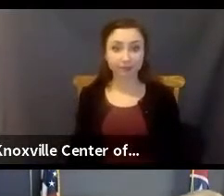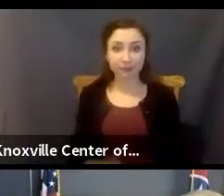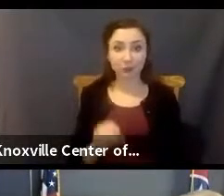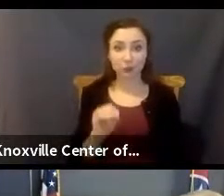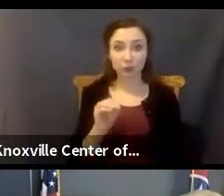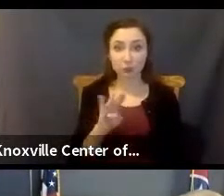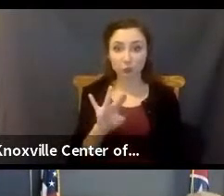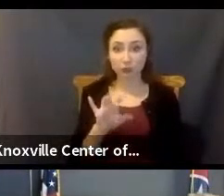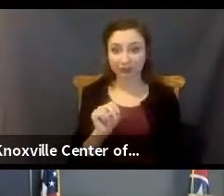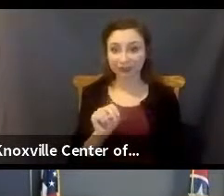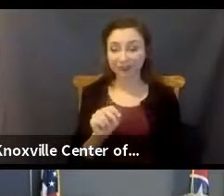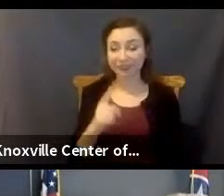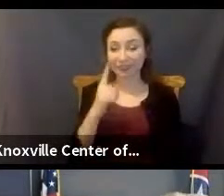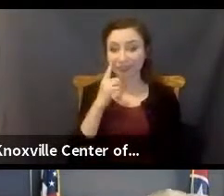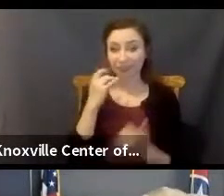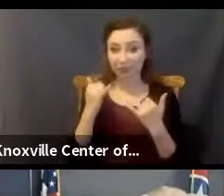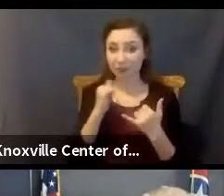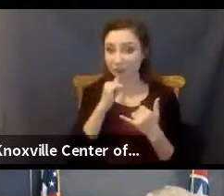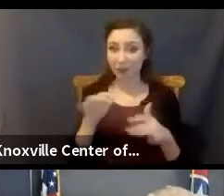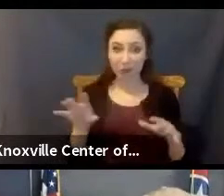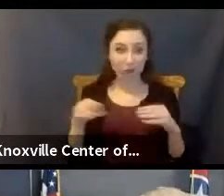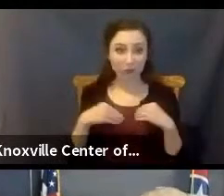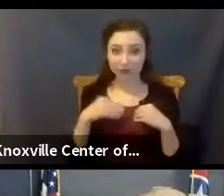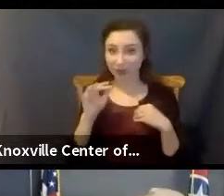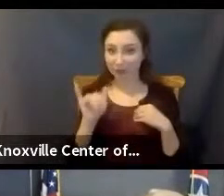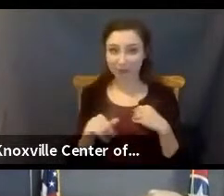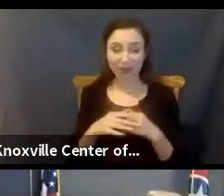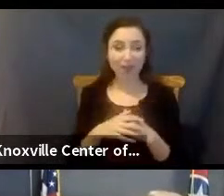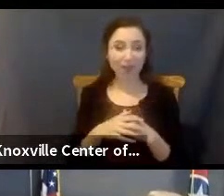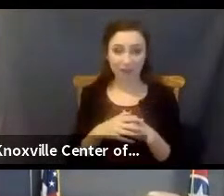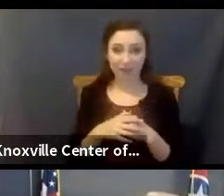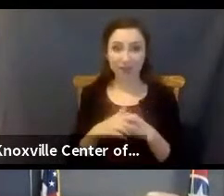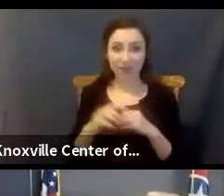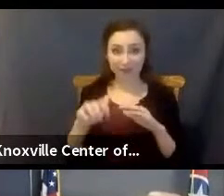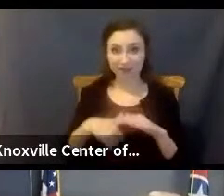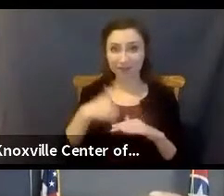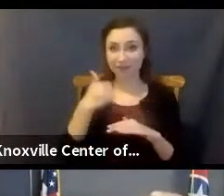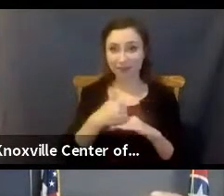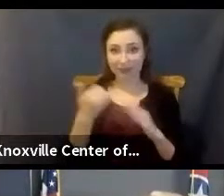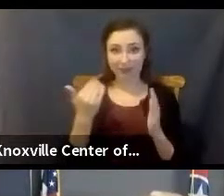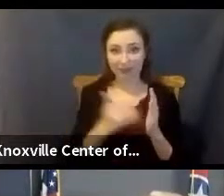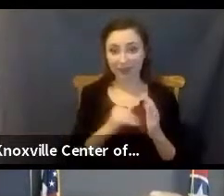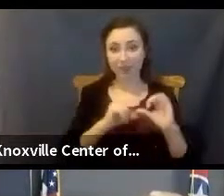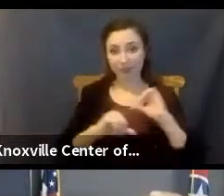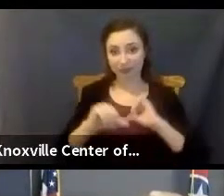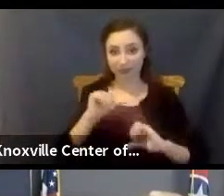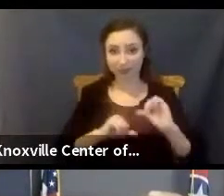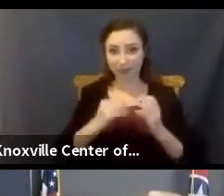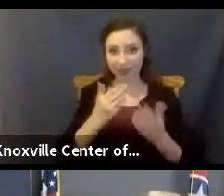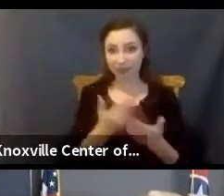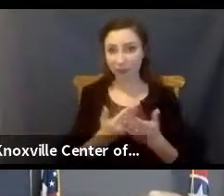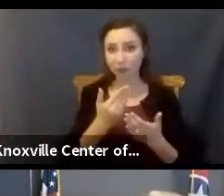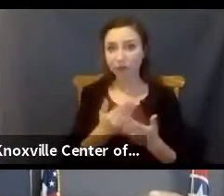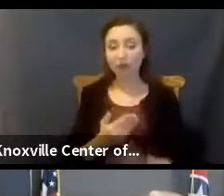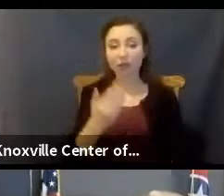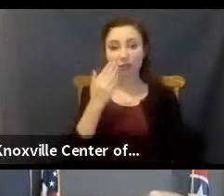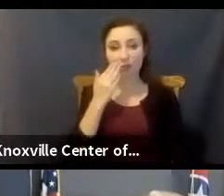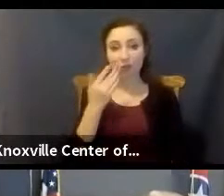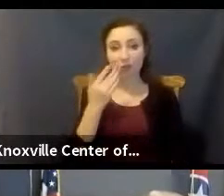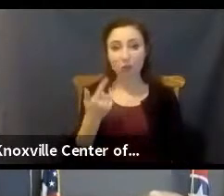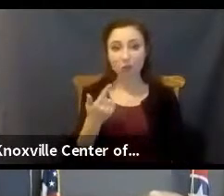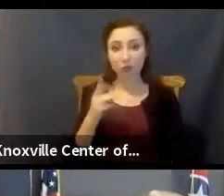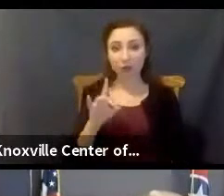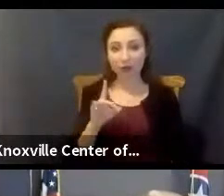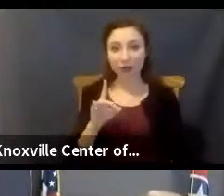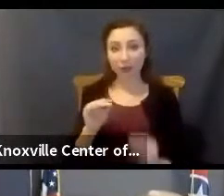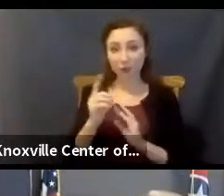At this point, I think I'm not going to accept that based again on the science. I know that's 28 more